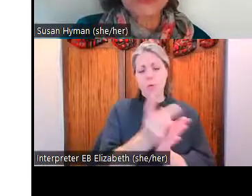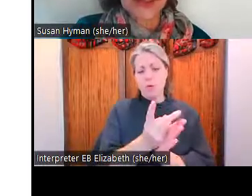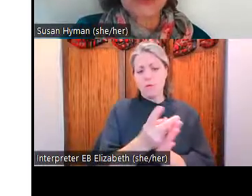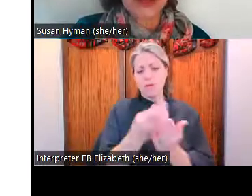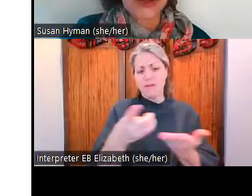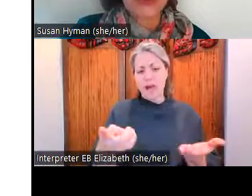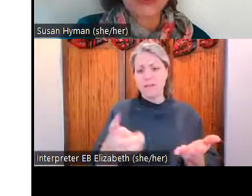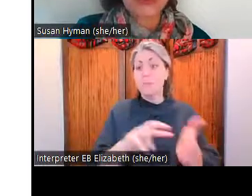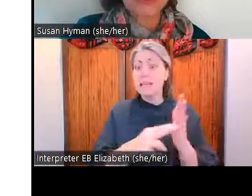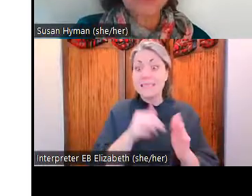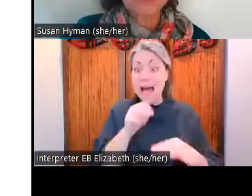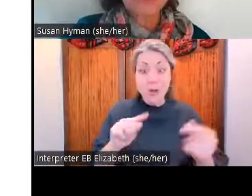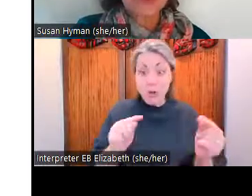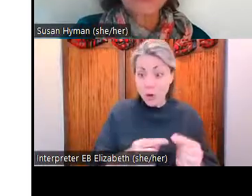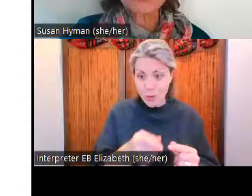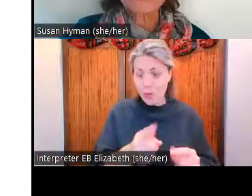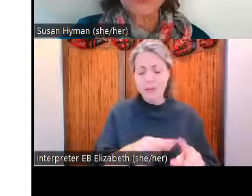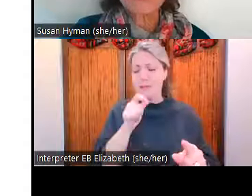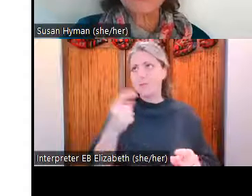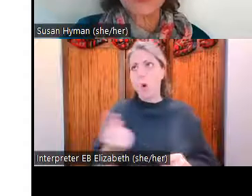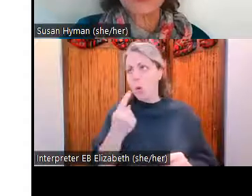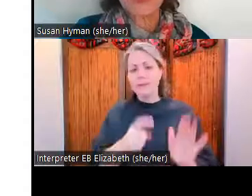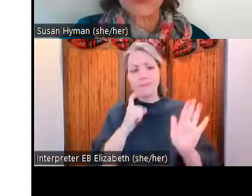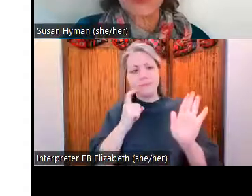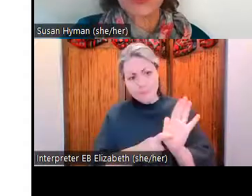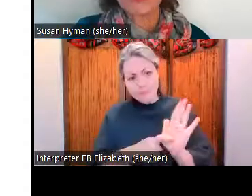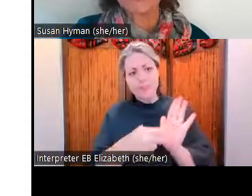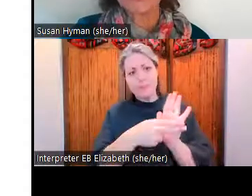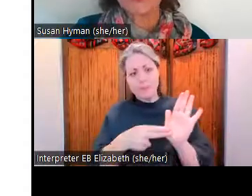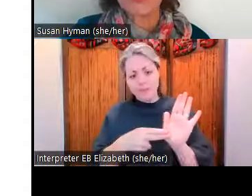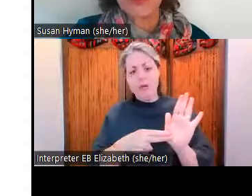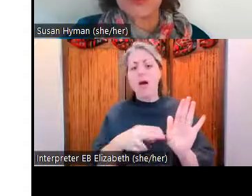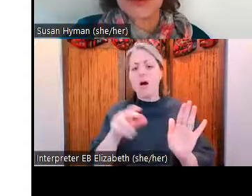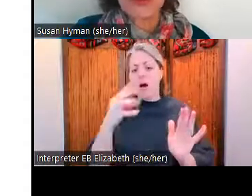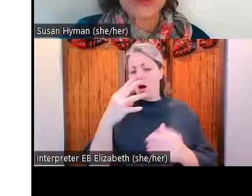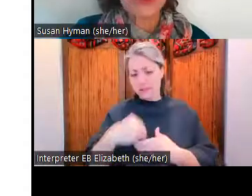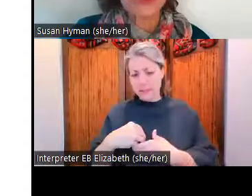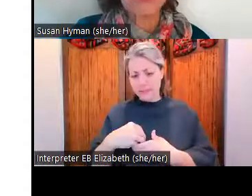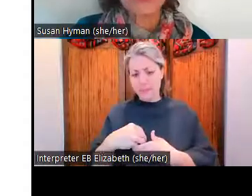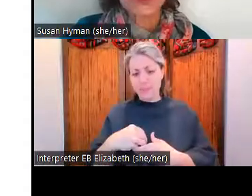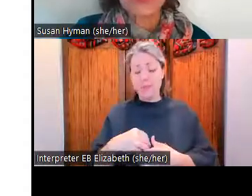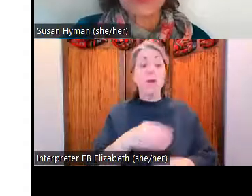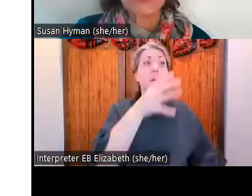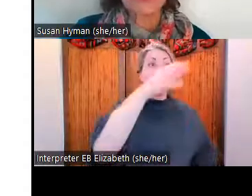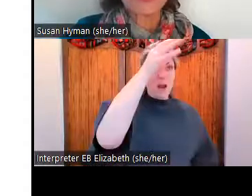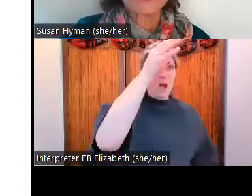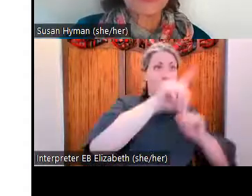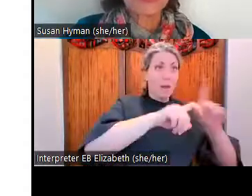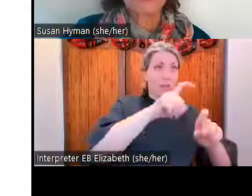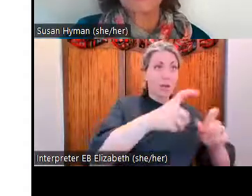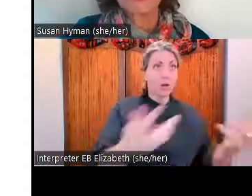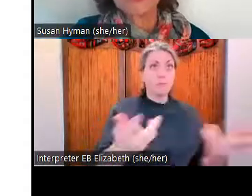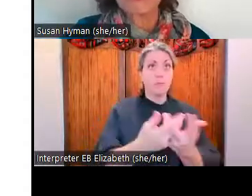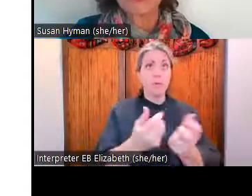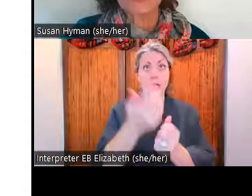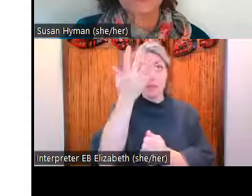necessarily identify autism. But it combines parent questionnaire, a smartphone video, and then trained observers